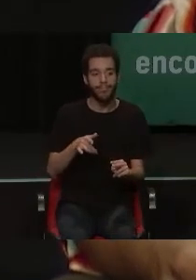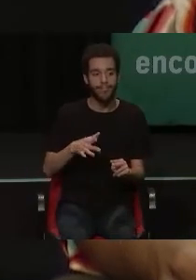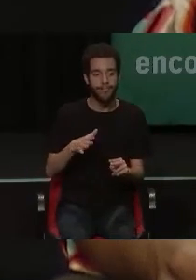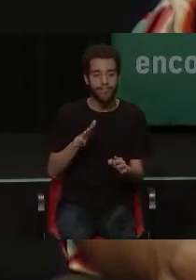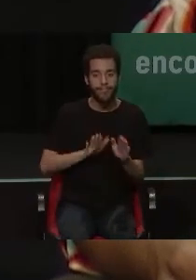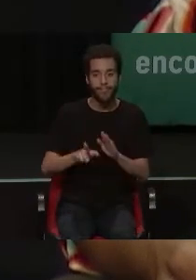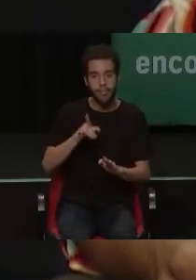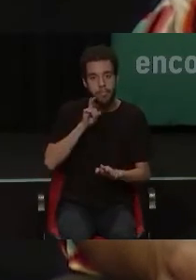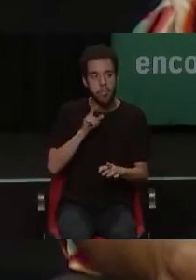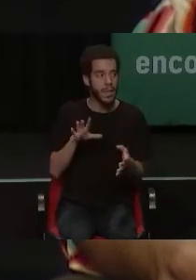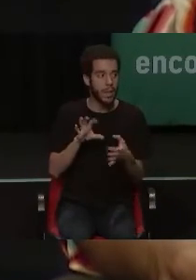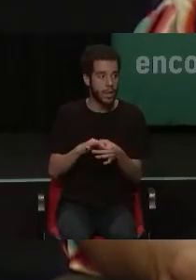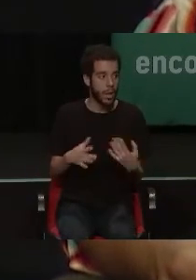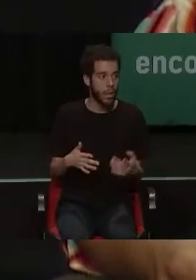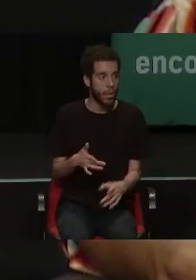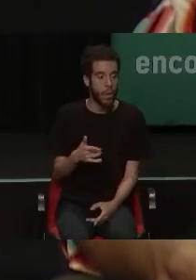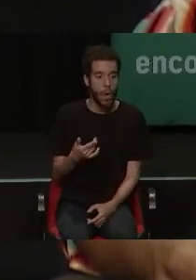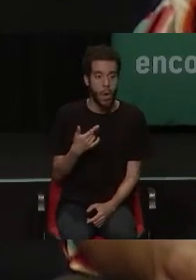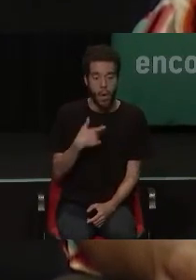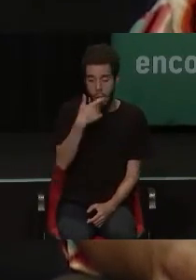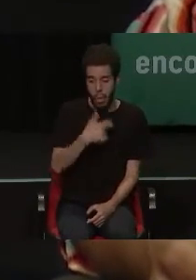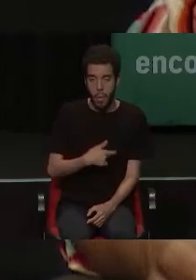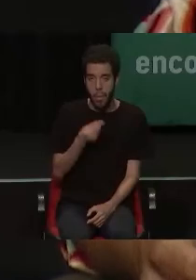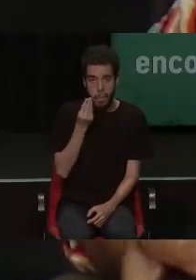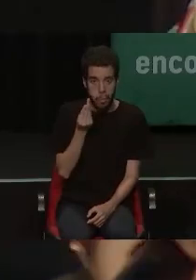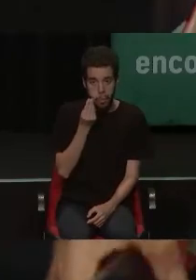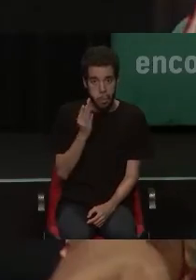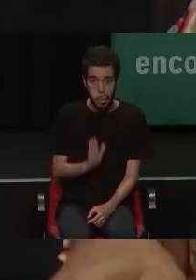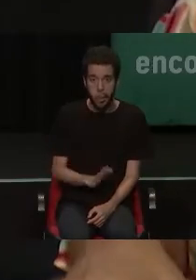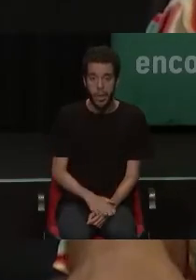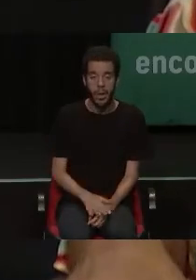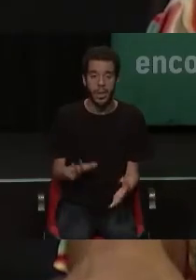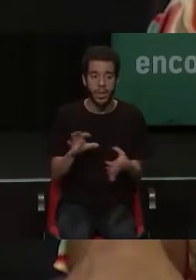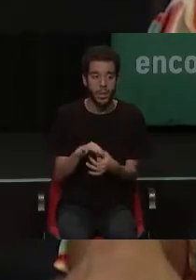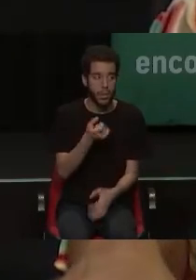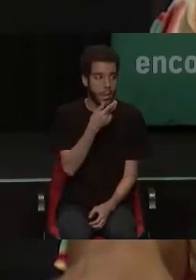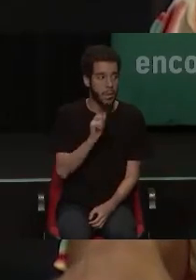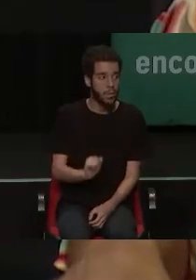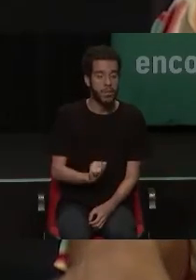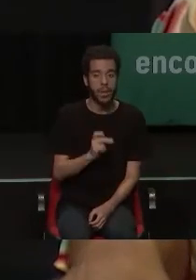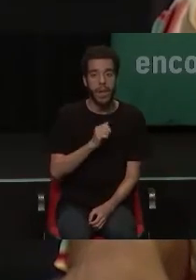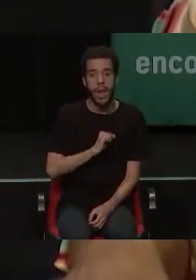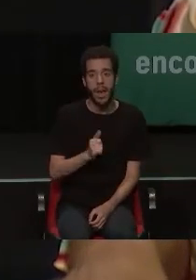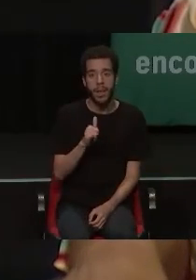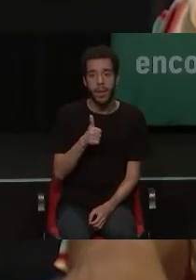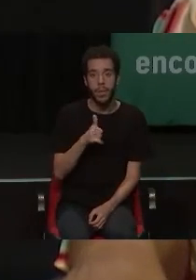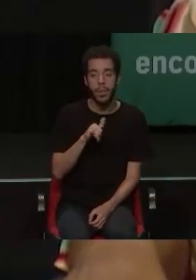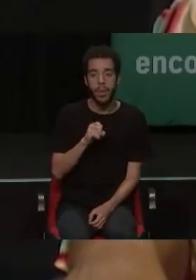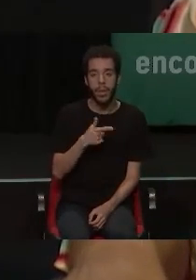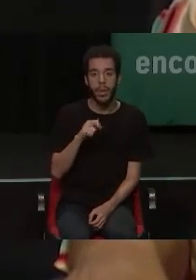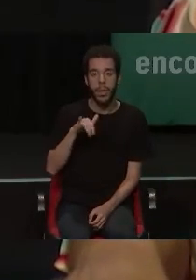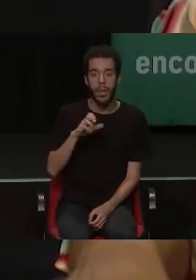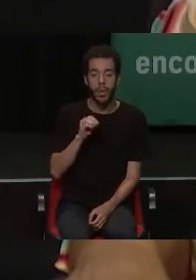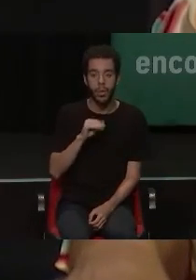genes have to do with the resistance mechanism and to what type of antibiotics, for